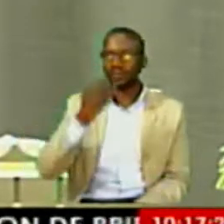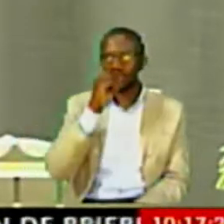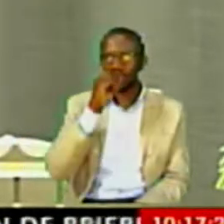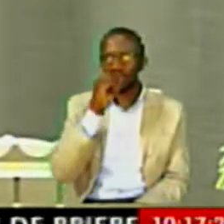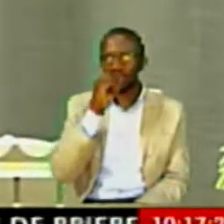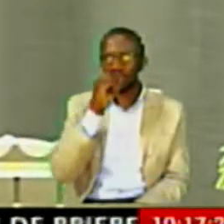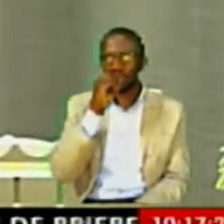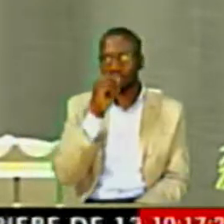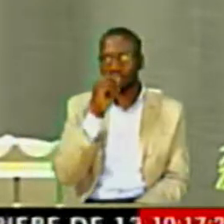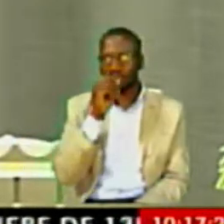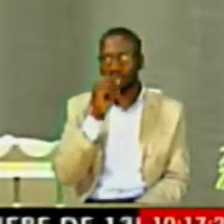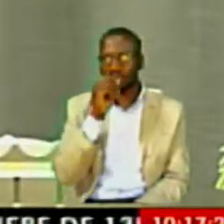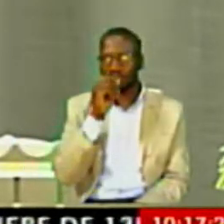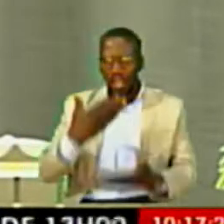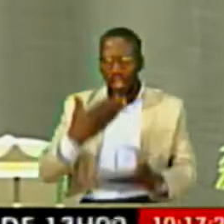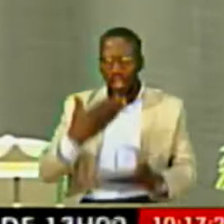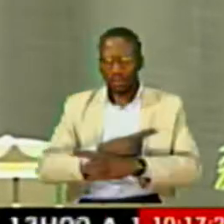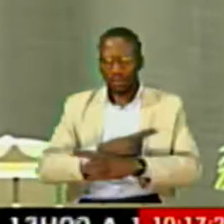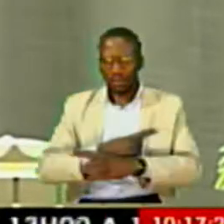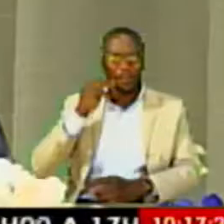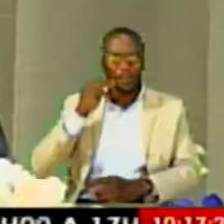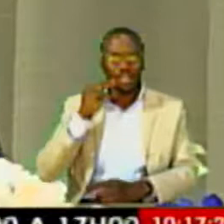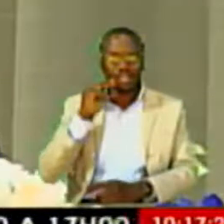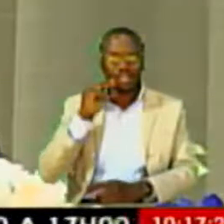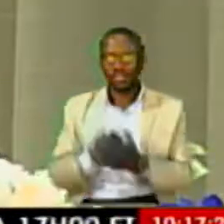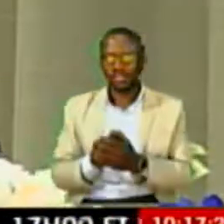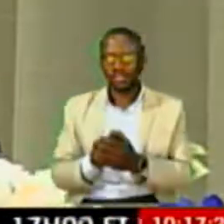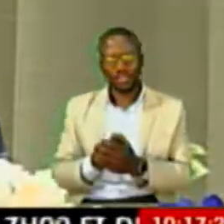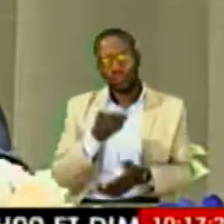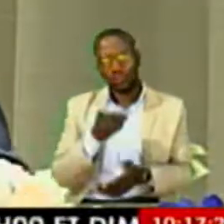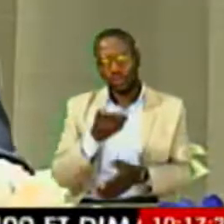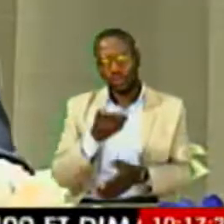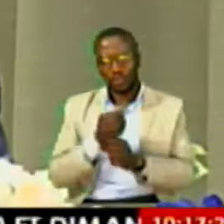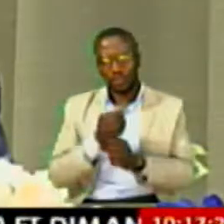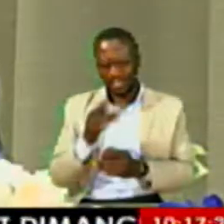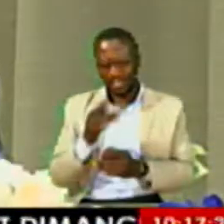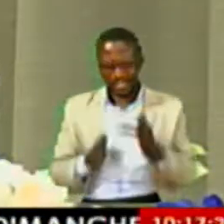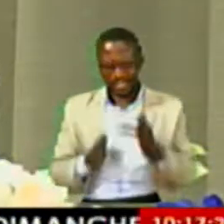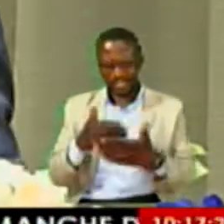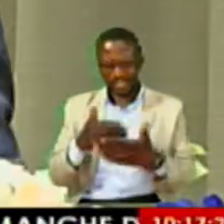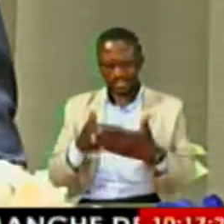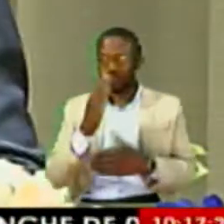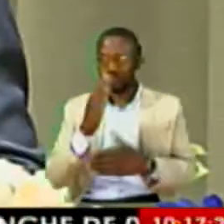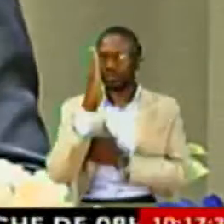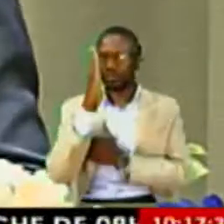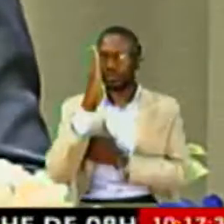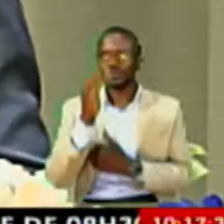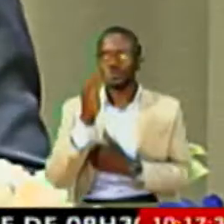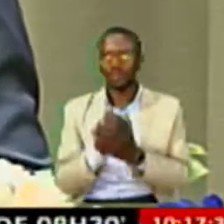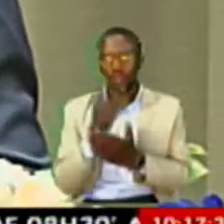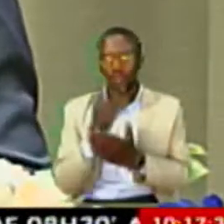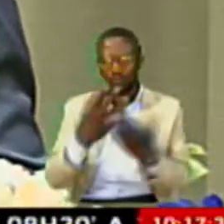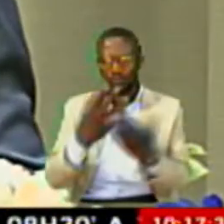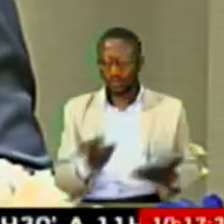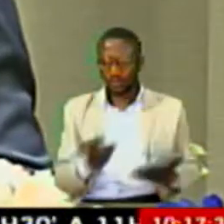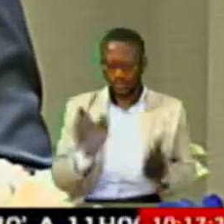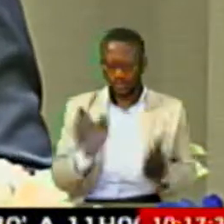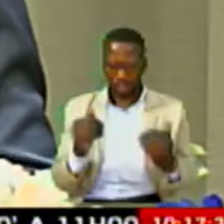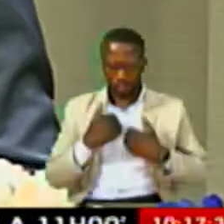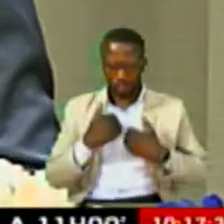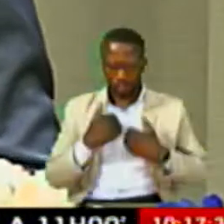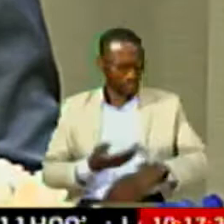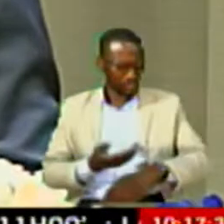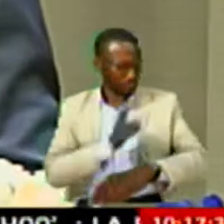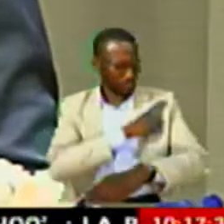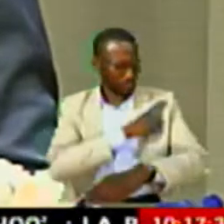il salua Marie, he greeted Mary, that you have found favor in the sight of God. Voici, tu deviendras enceinte. See,